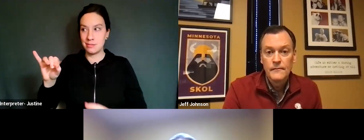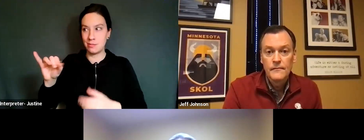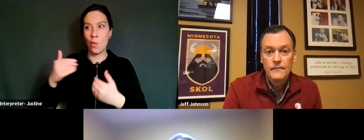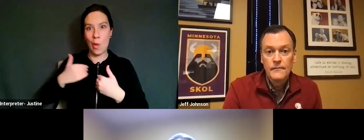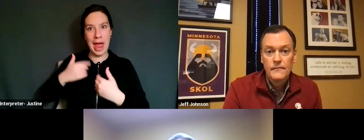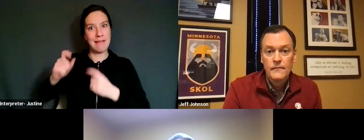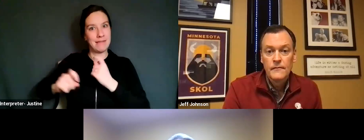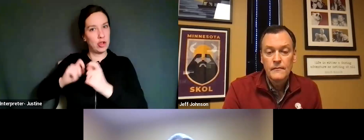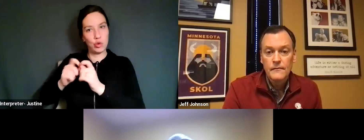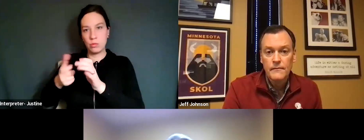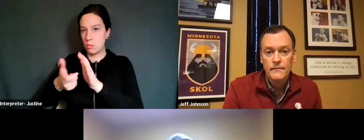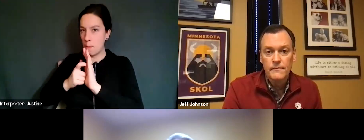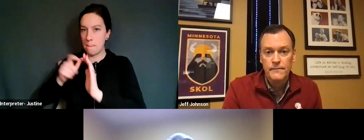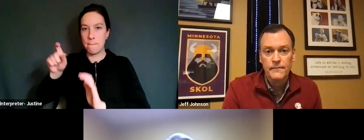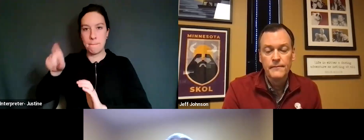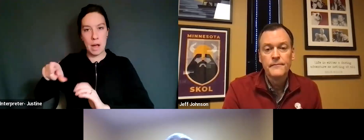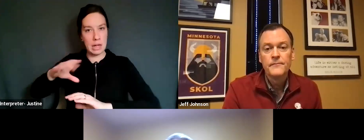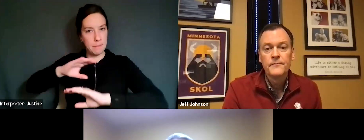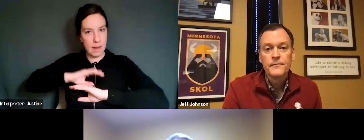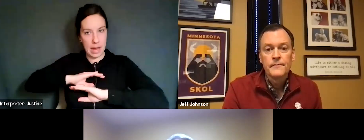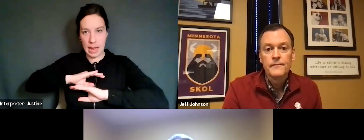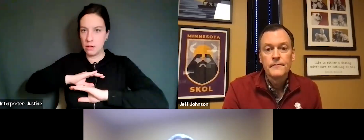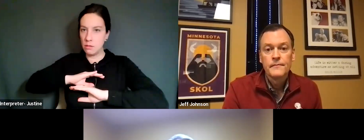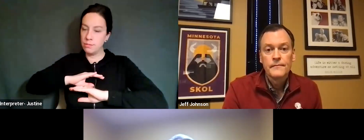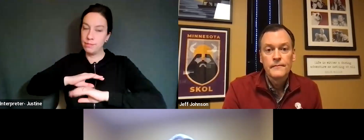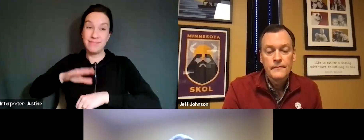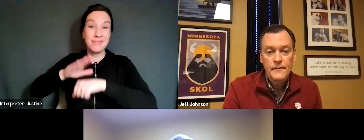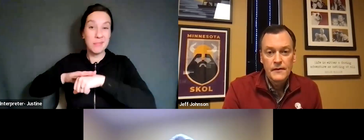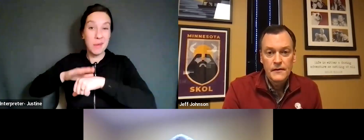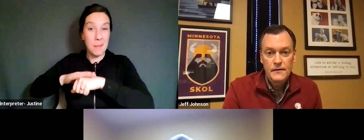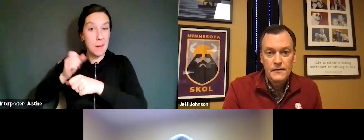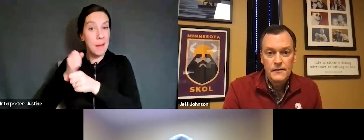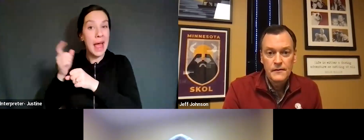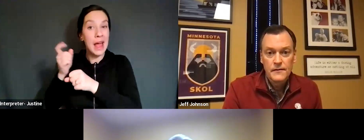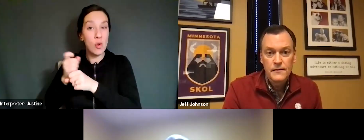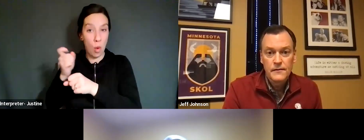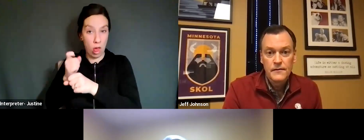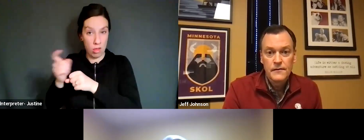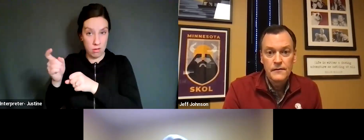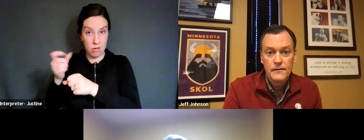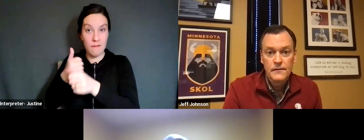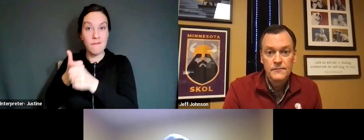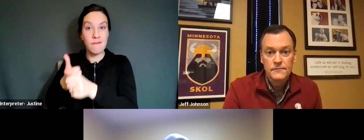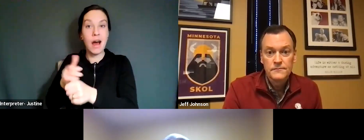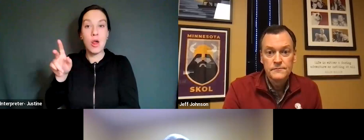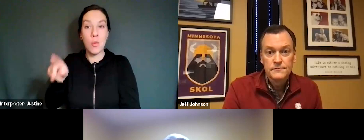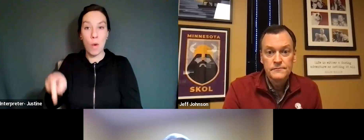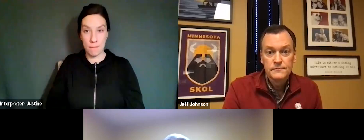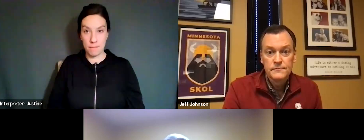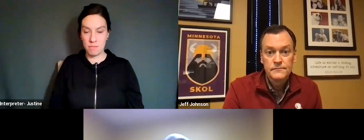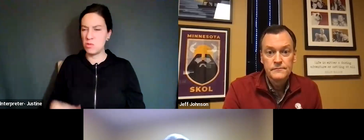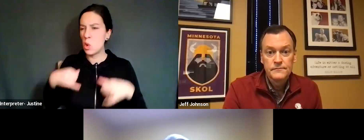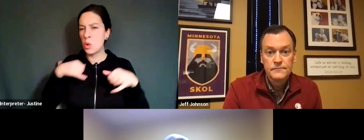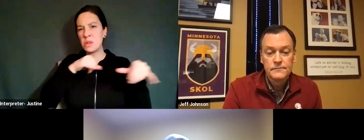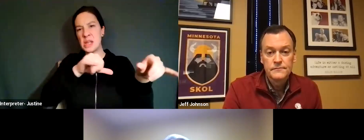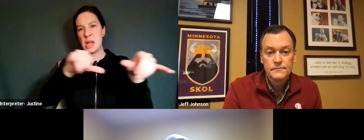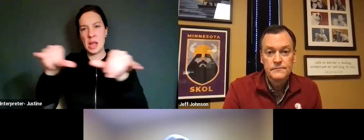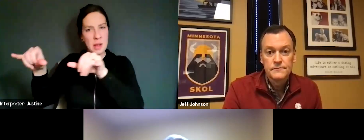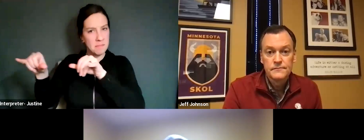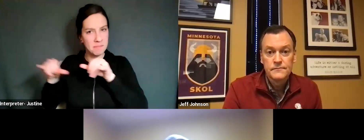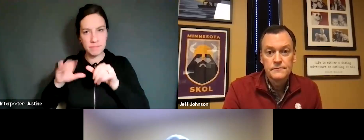with follow-up on a minimum of an annual basis. So we will be following up with these teams just like we do all of our